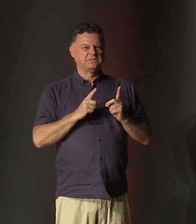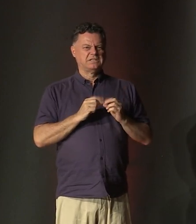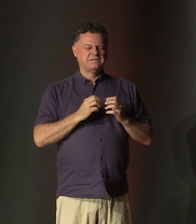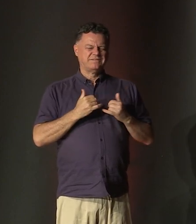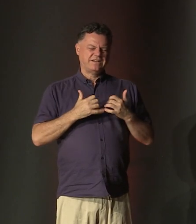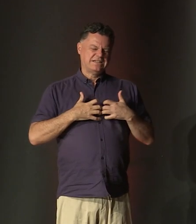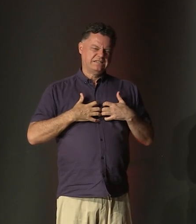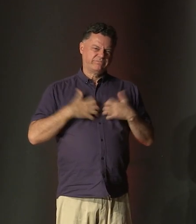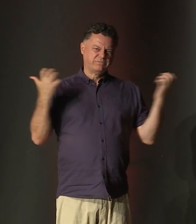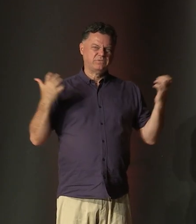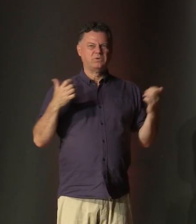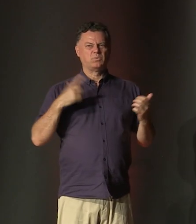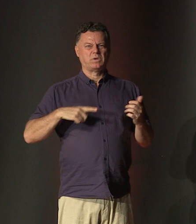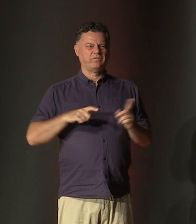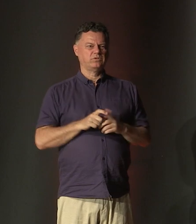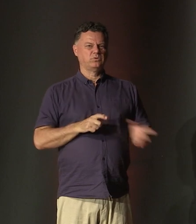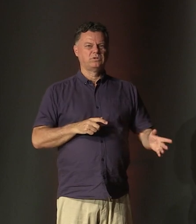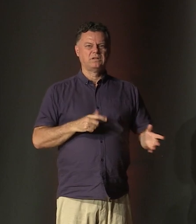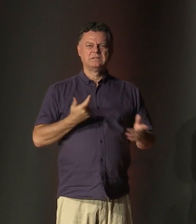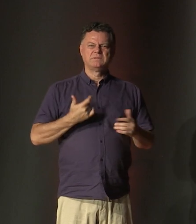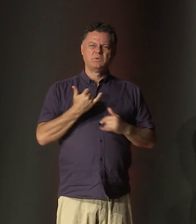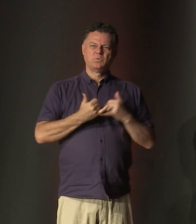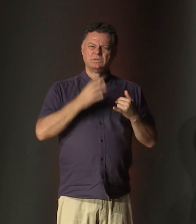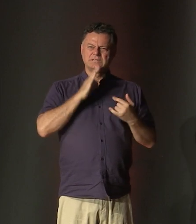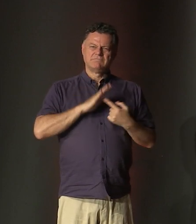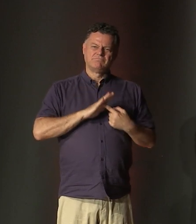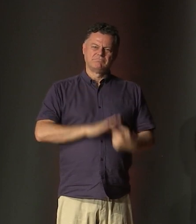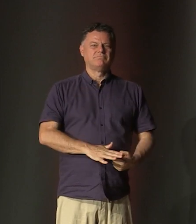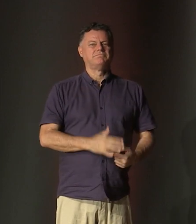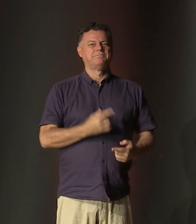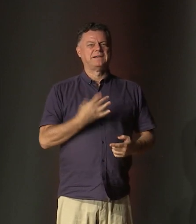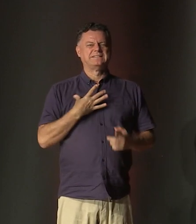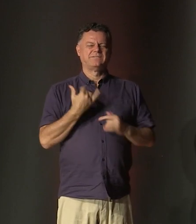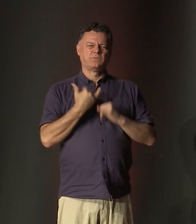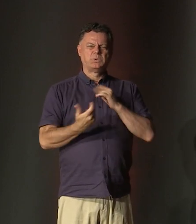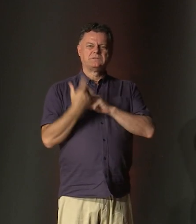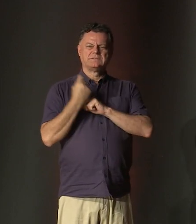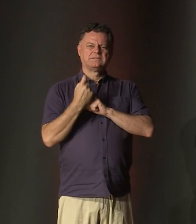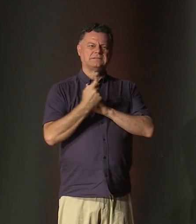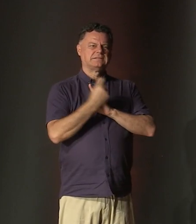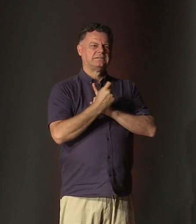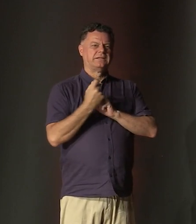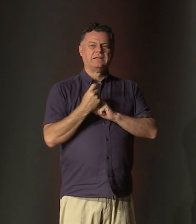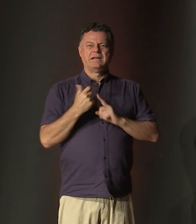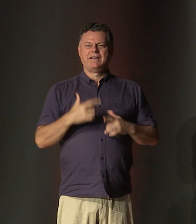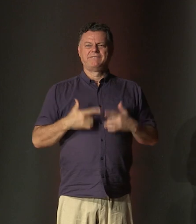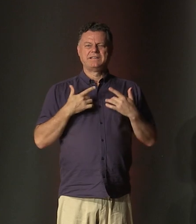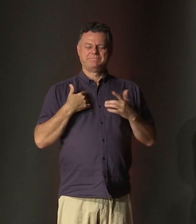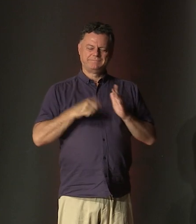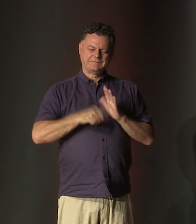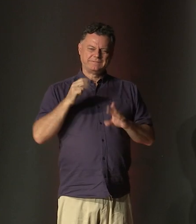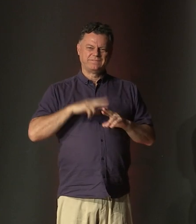sad. And I could be super critical with myself, never feeling like I was doing